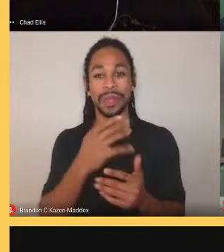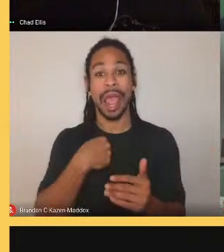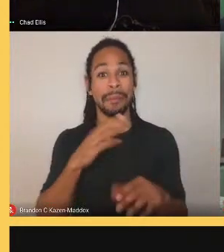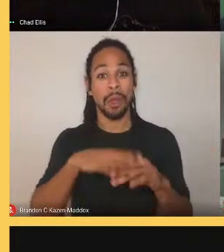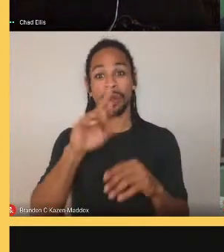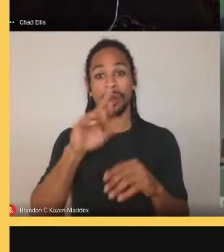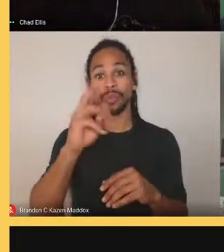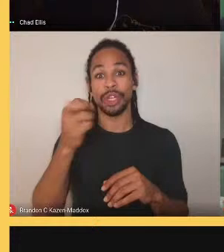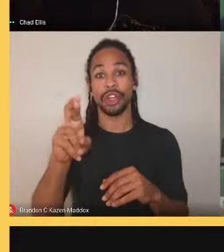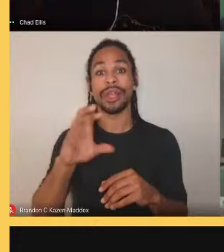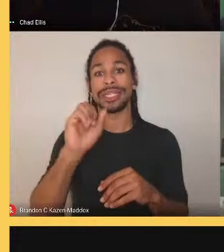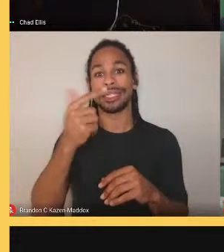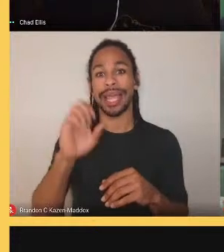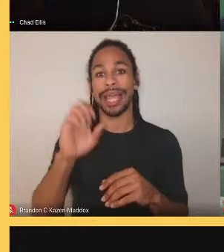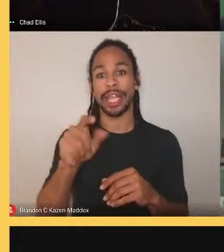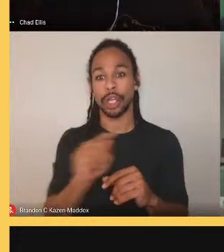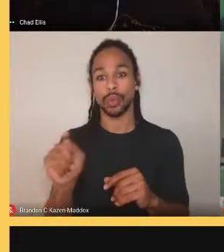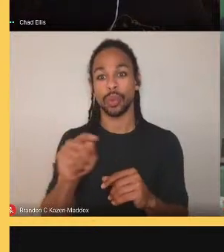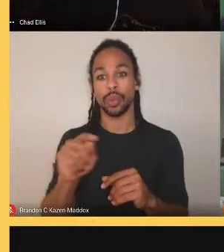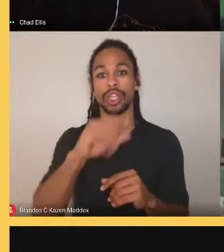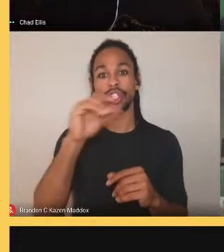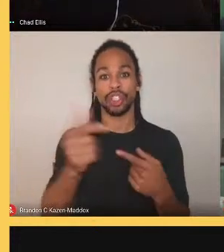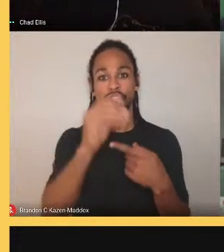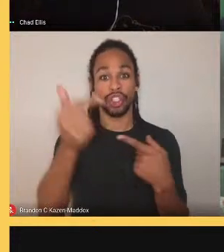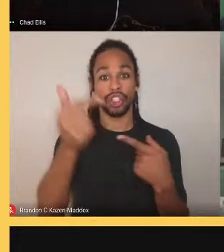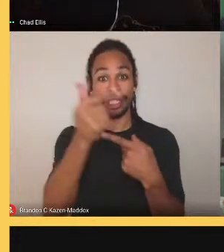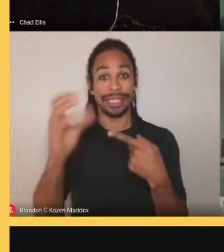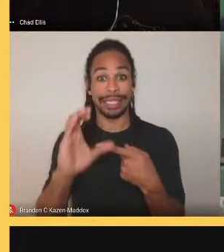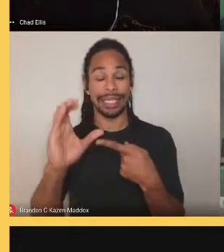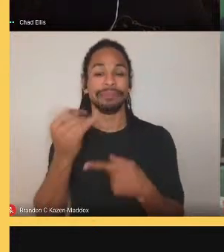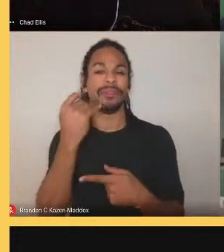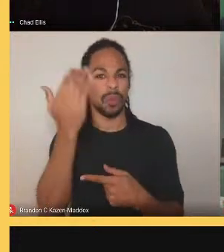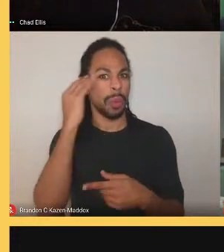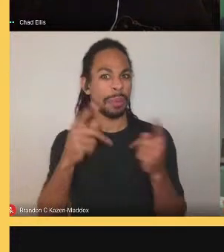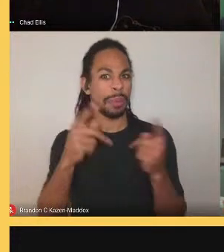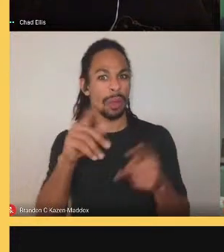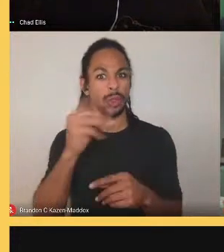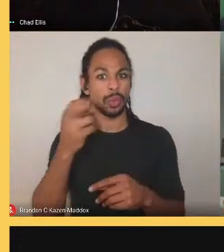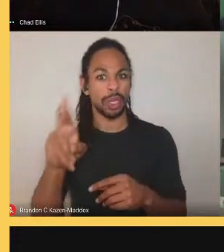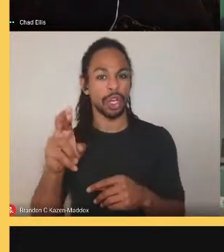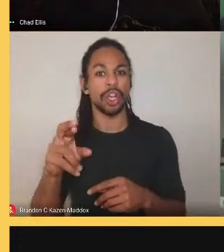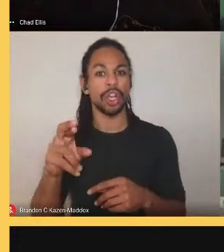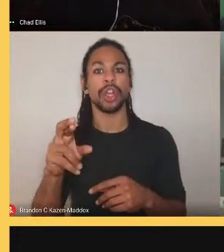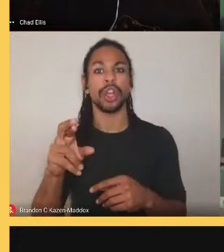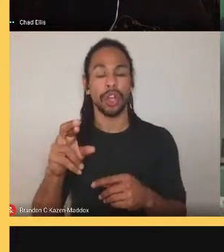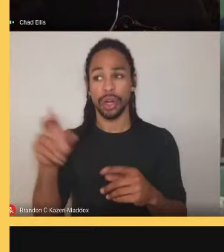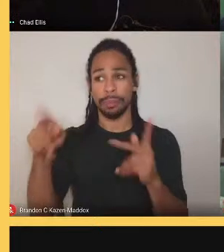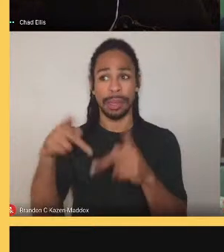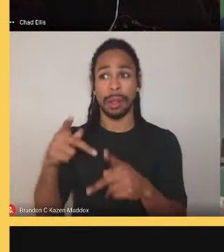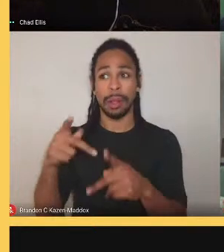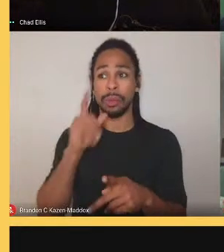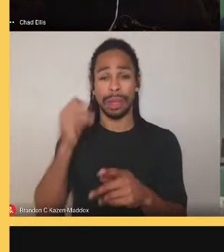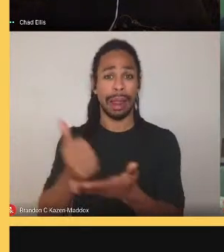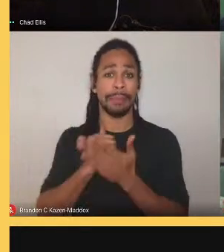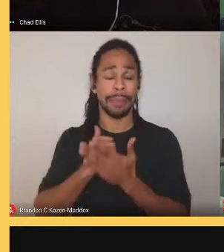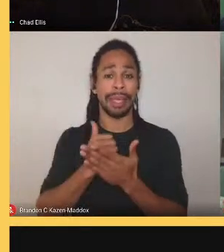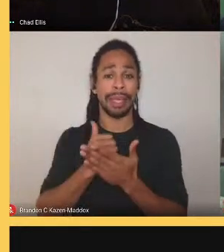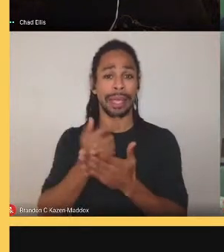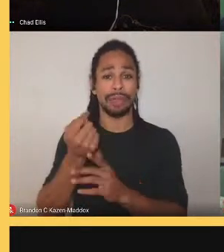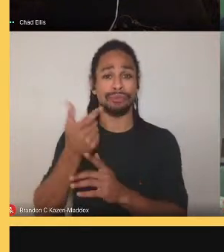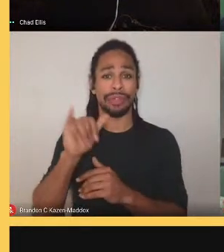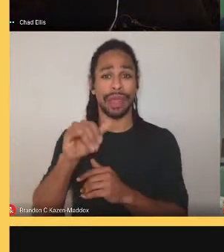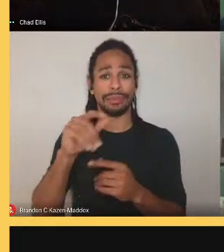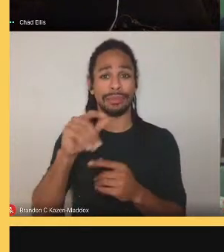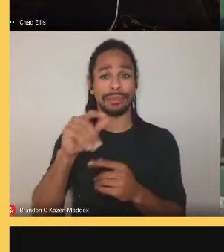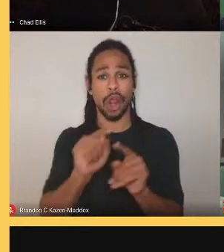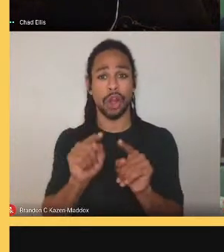@sage_GC. If you know anybody who works at Twitter that can help me get rid of that underscore, that would be great. Otherwise, 20 Sided Stories is at 20 Sided